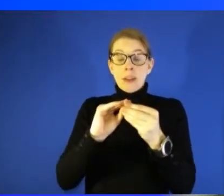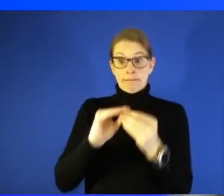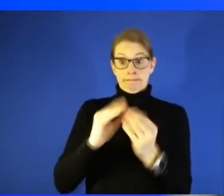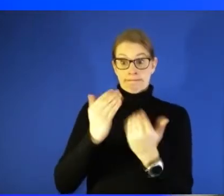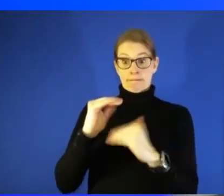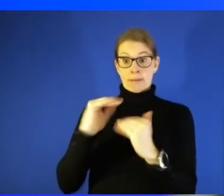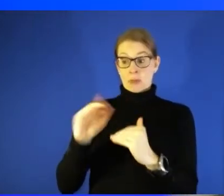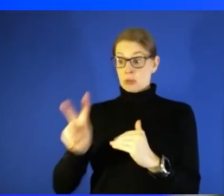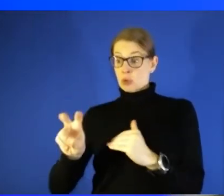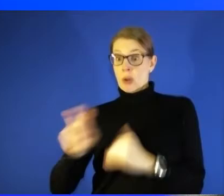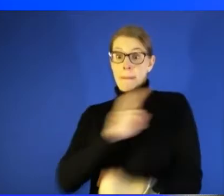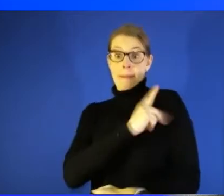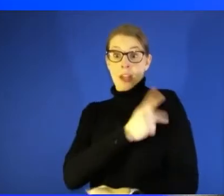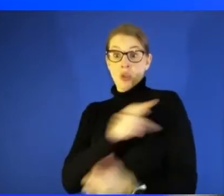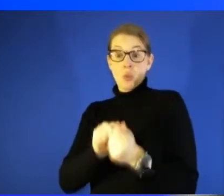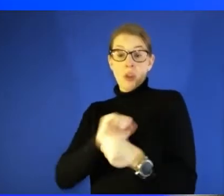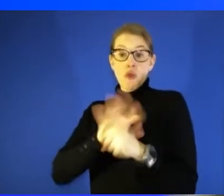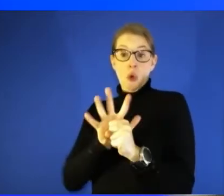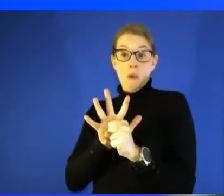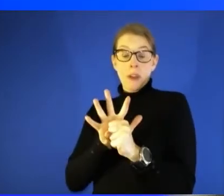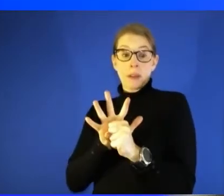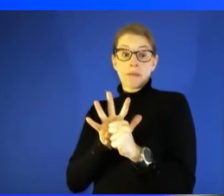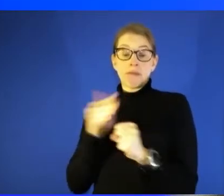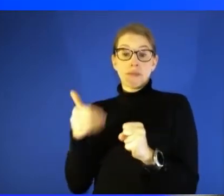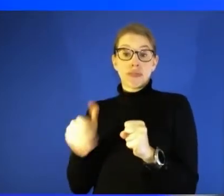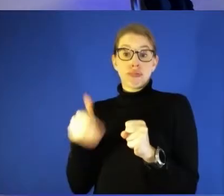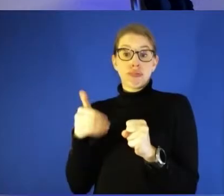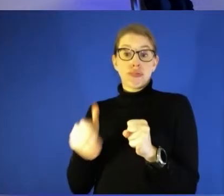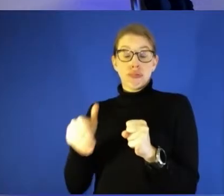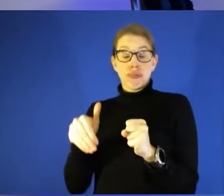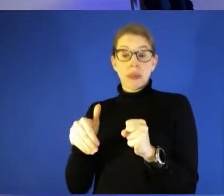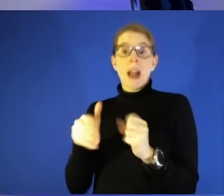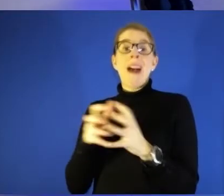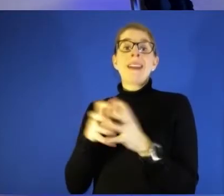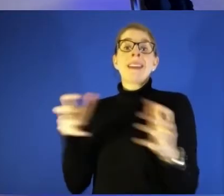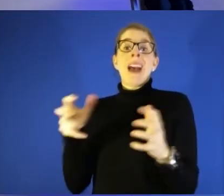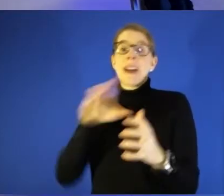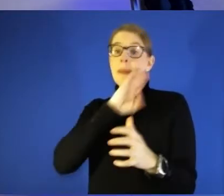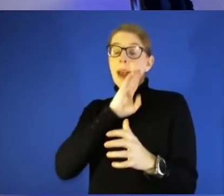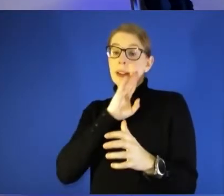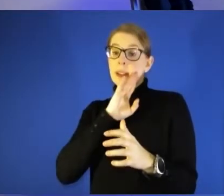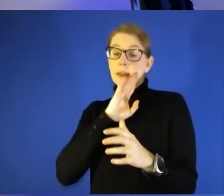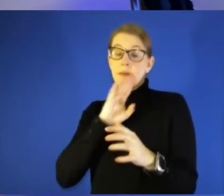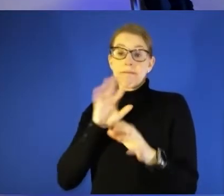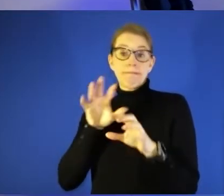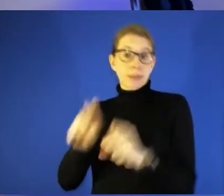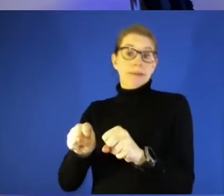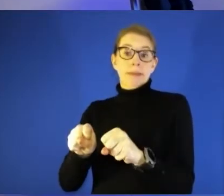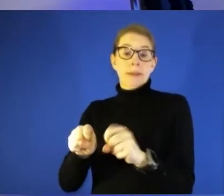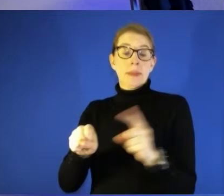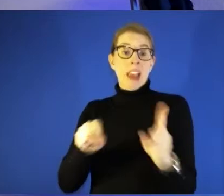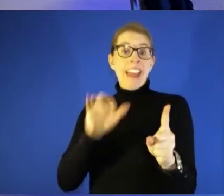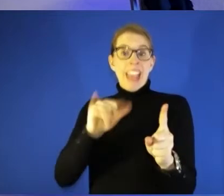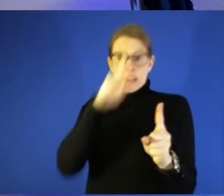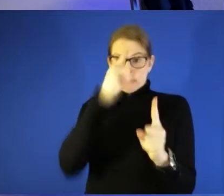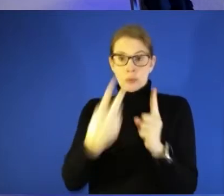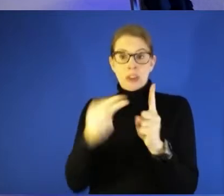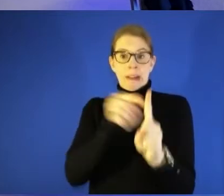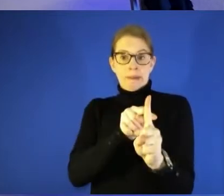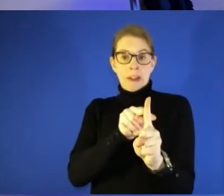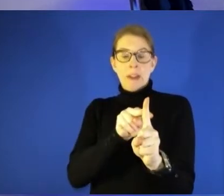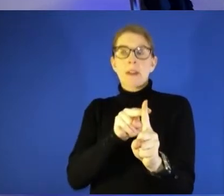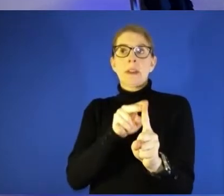patients with COVID, that's a big chunk of, I think that right there just put it into perspective. You know, just thinking of it in that